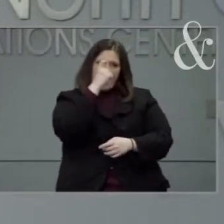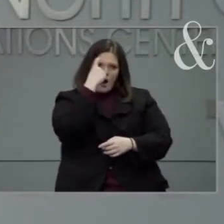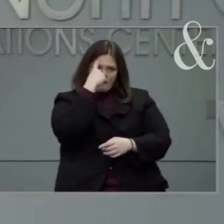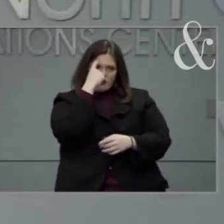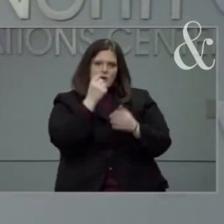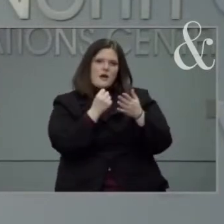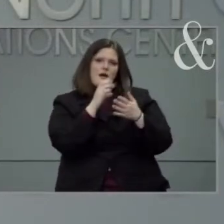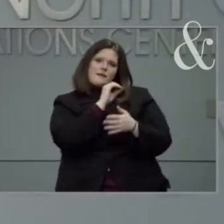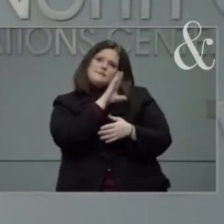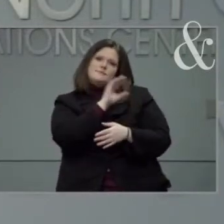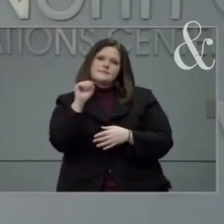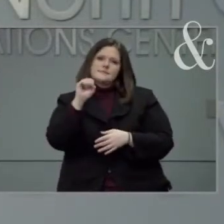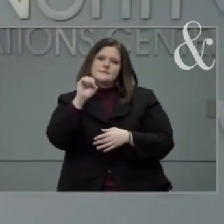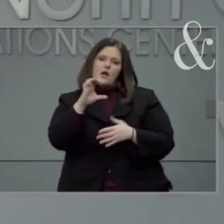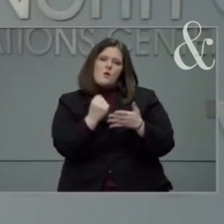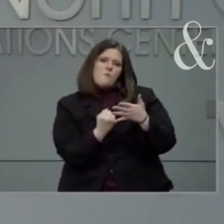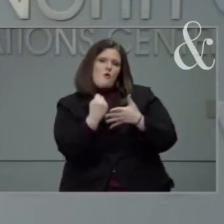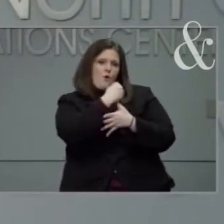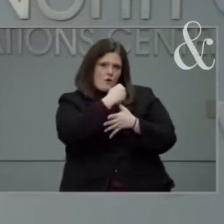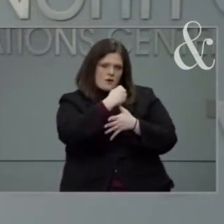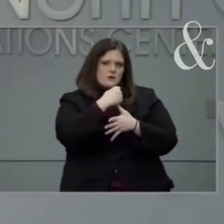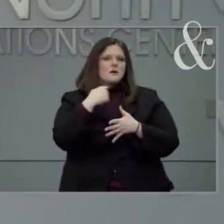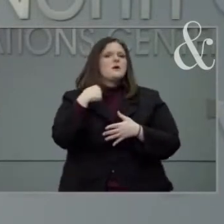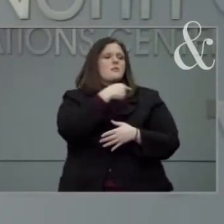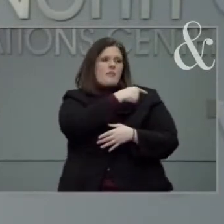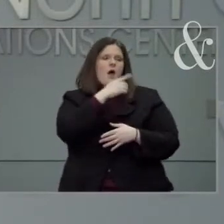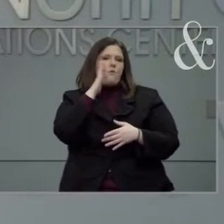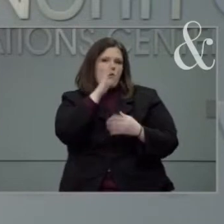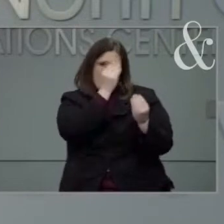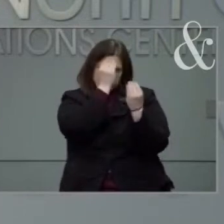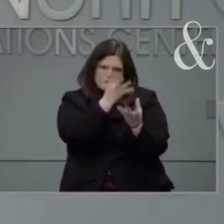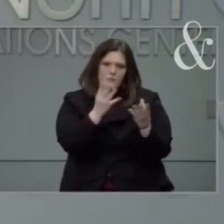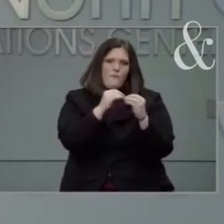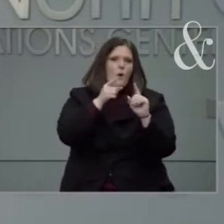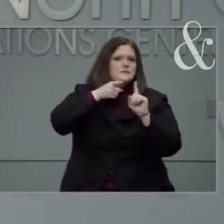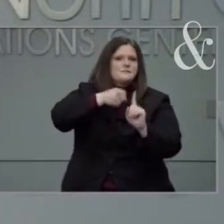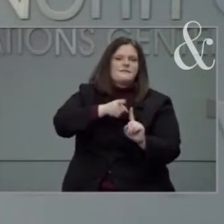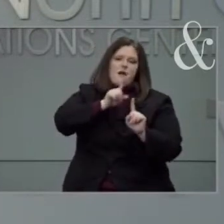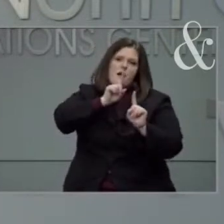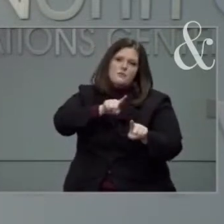to giving you a more detailed answer shortly.